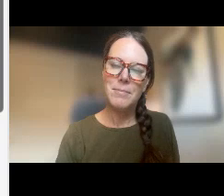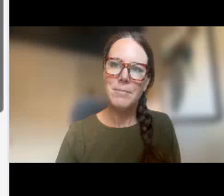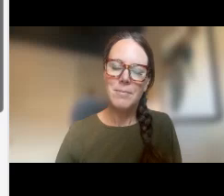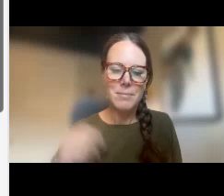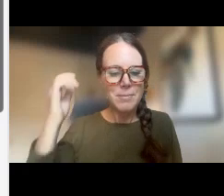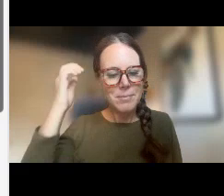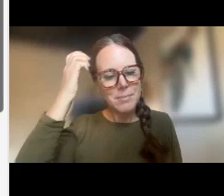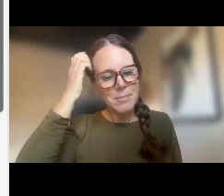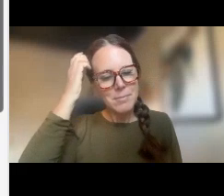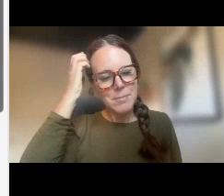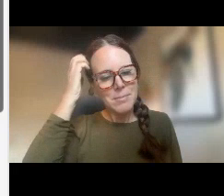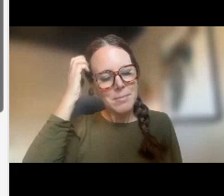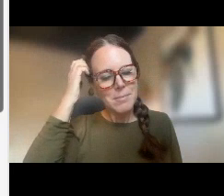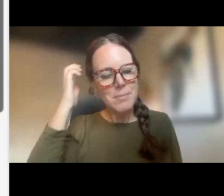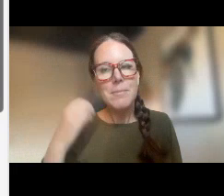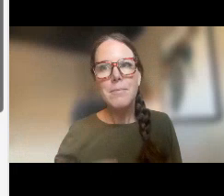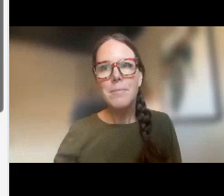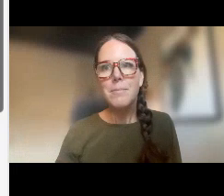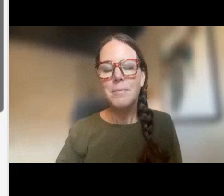do believe that did impact